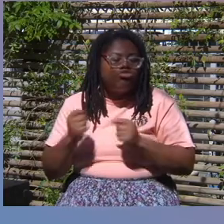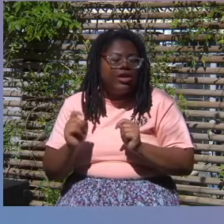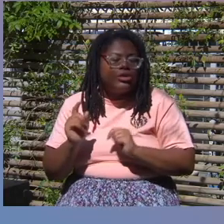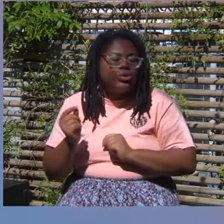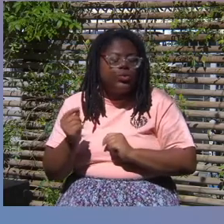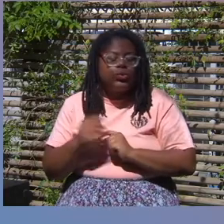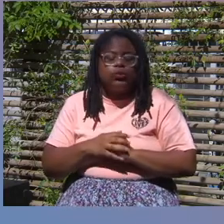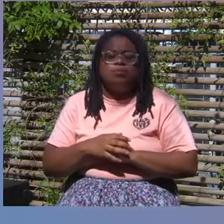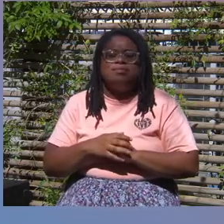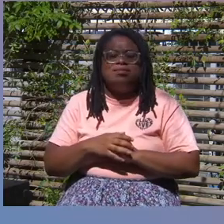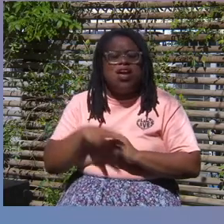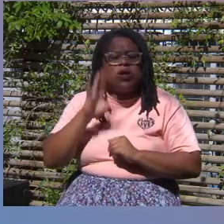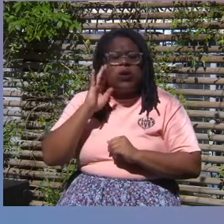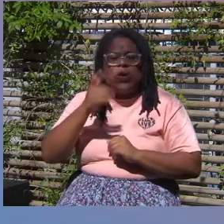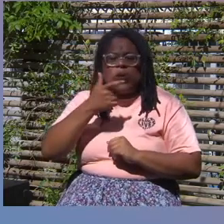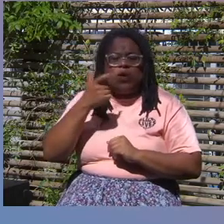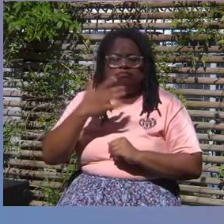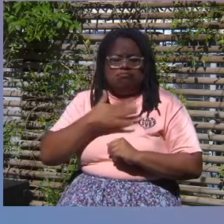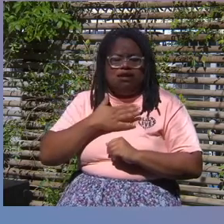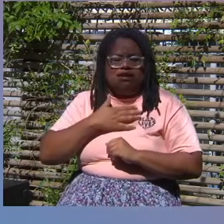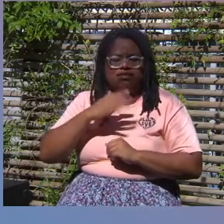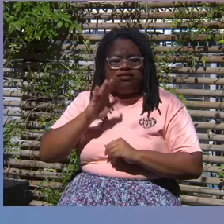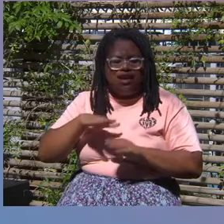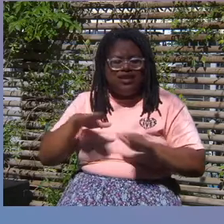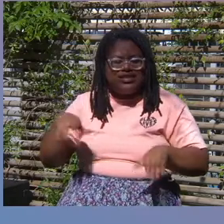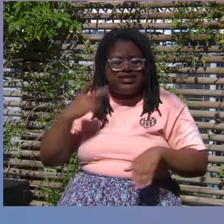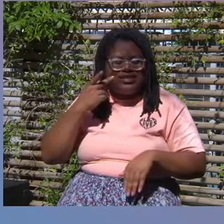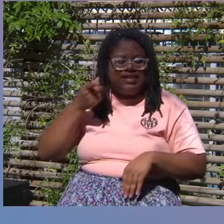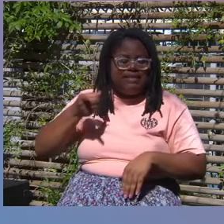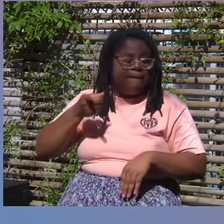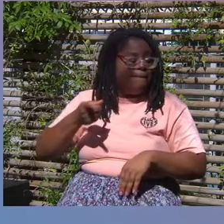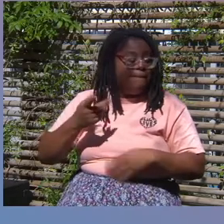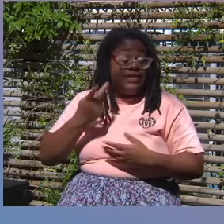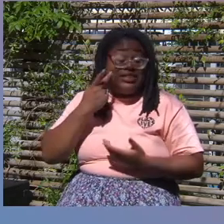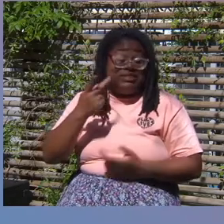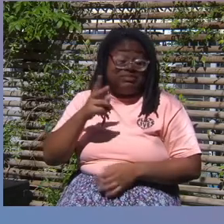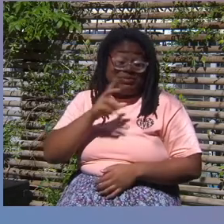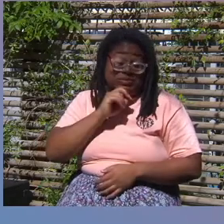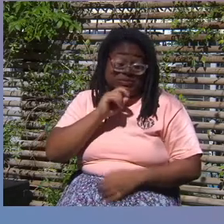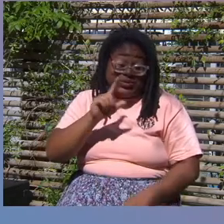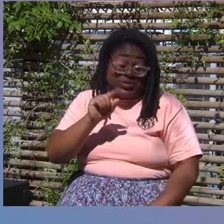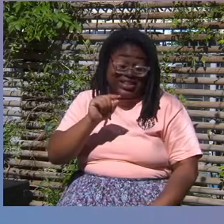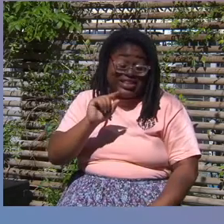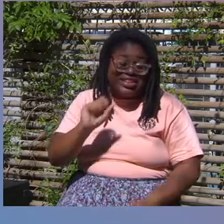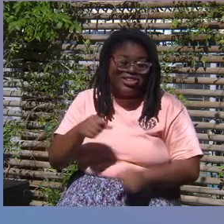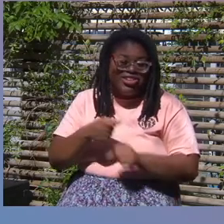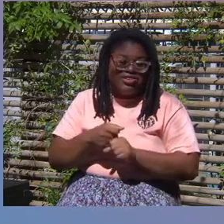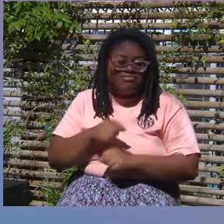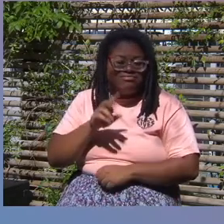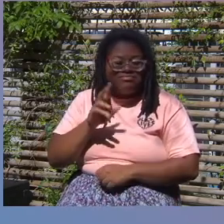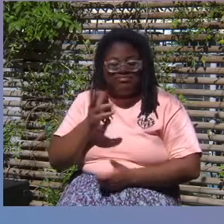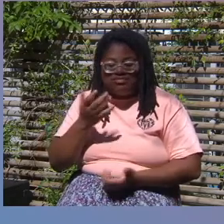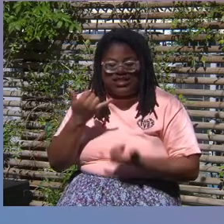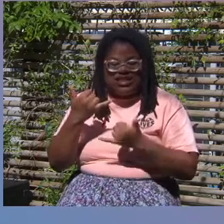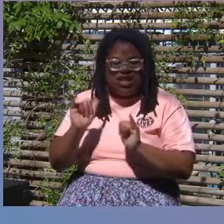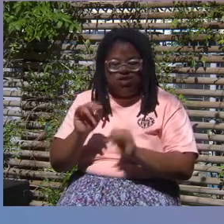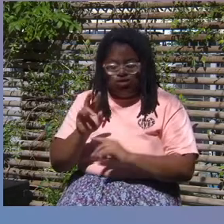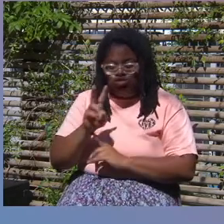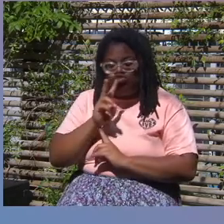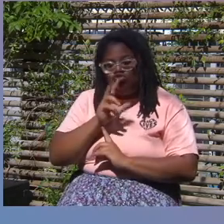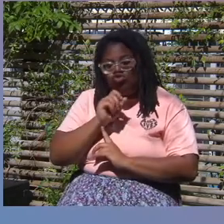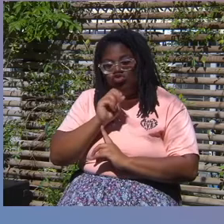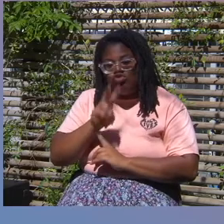know I'm watching my kids. I'm watching them. I've watched them for 20 years now. We're 22 years still